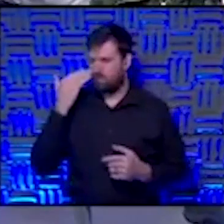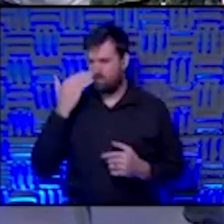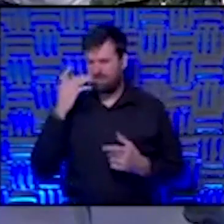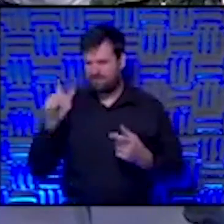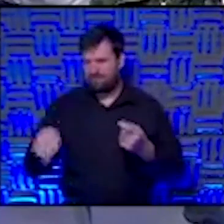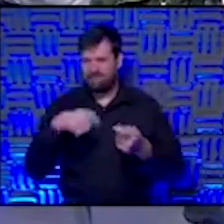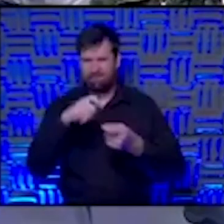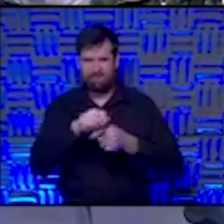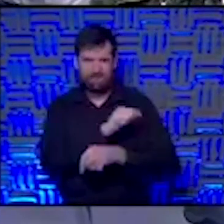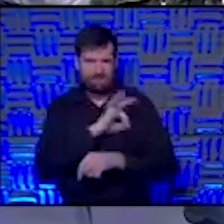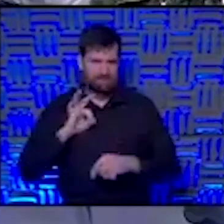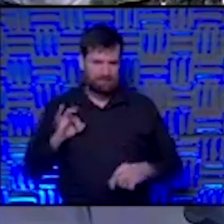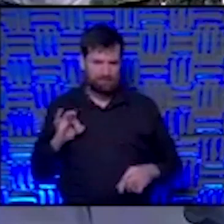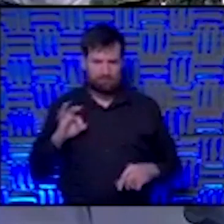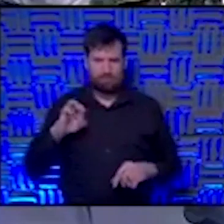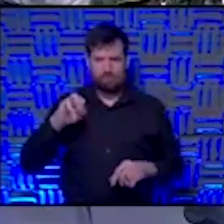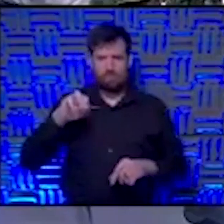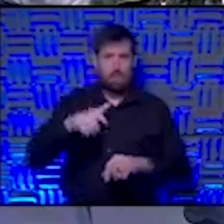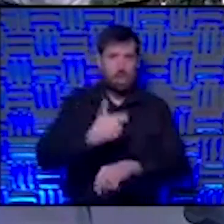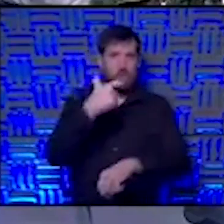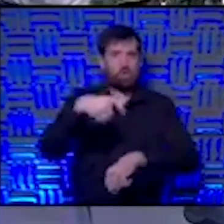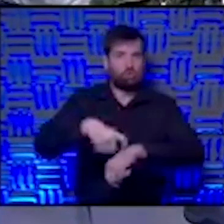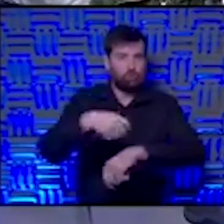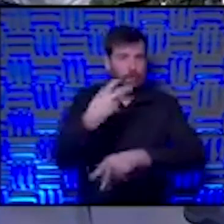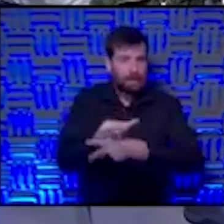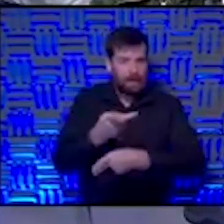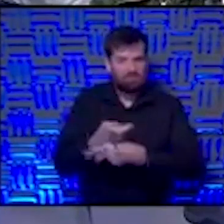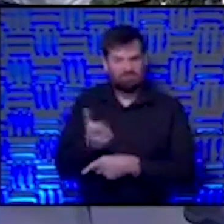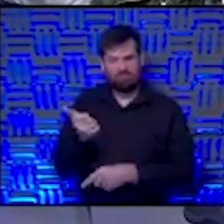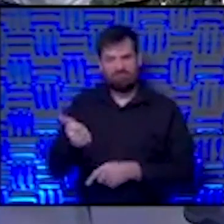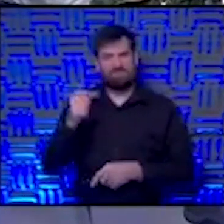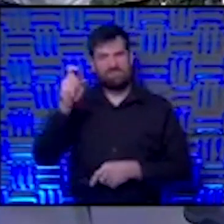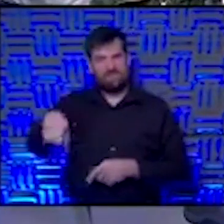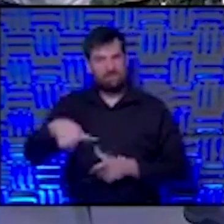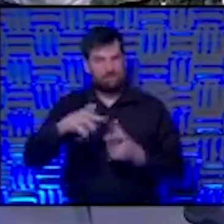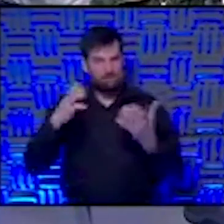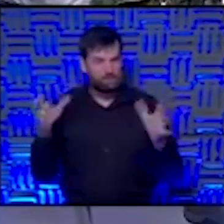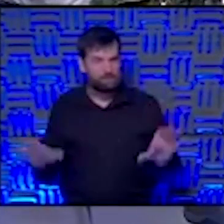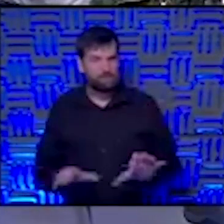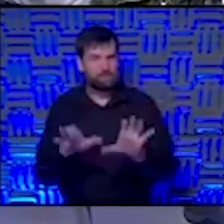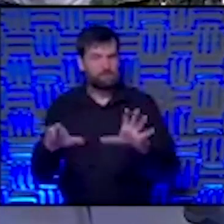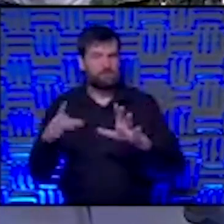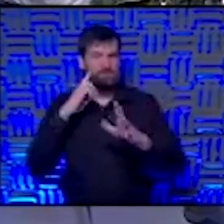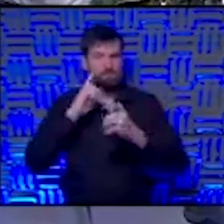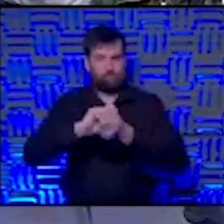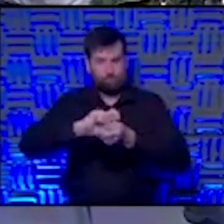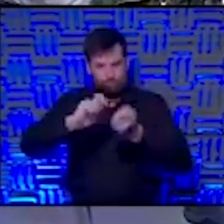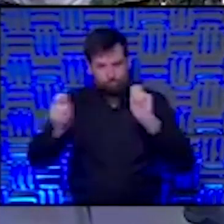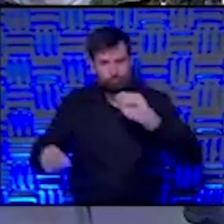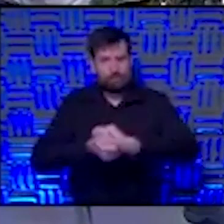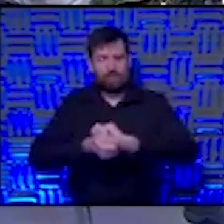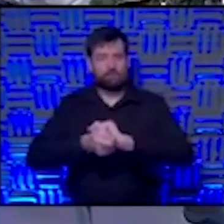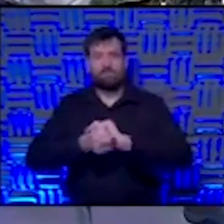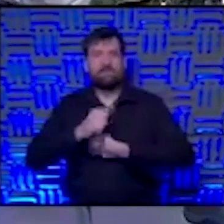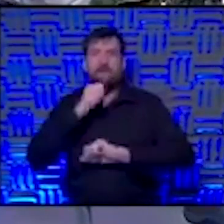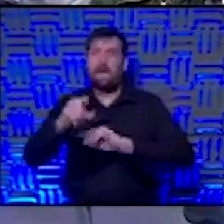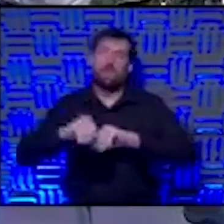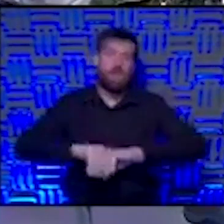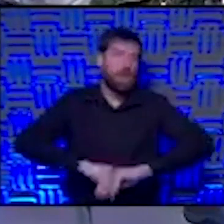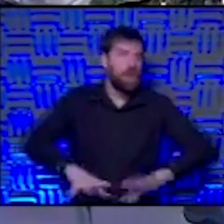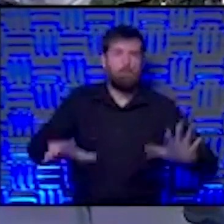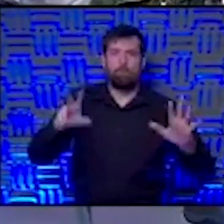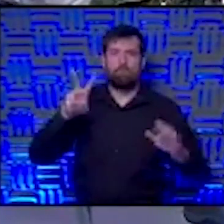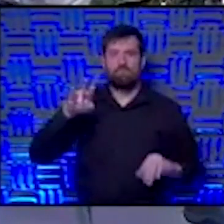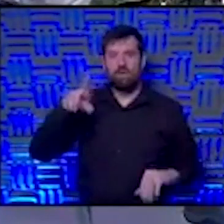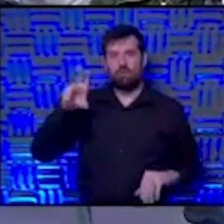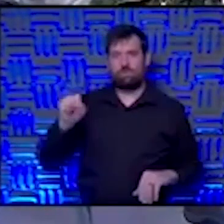does the staff at long-term care facilities need to do to change bringing the virus to their patients?